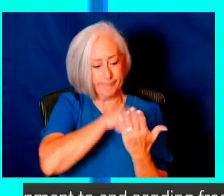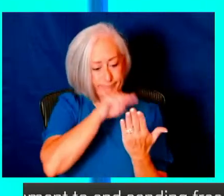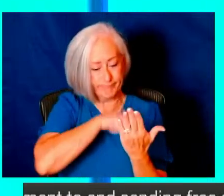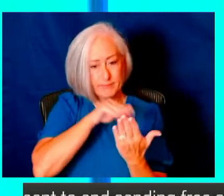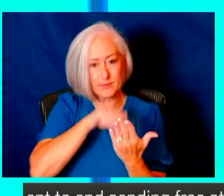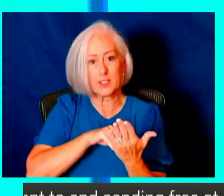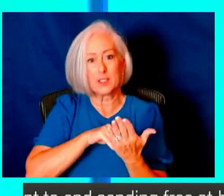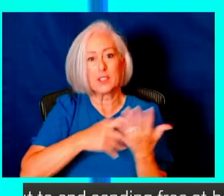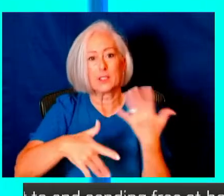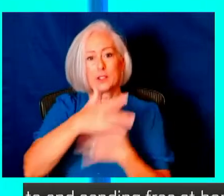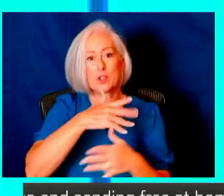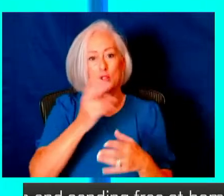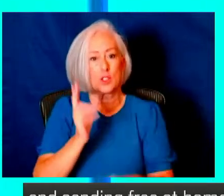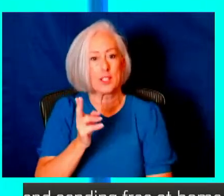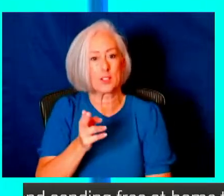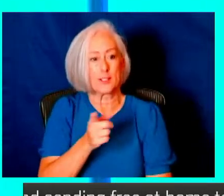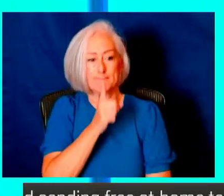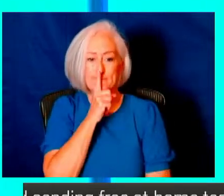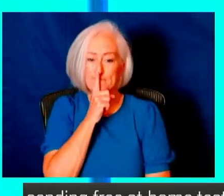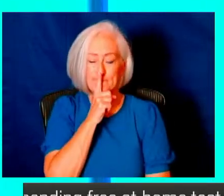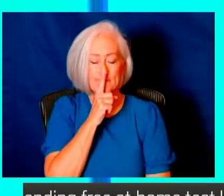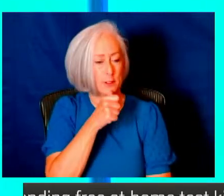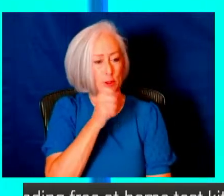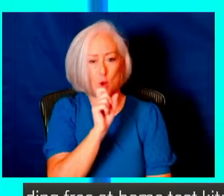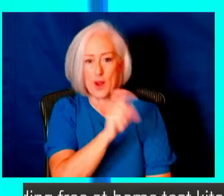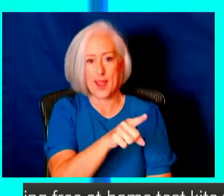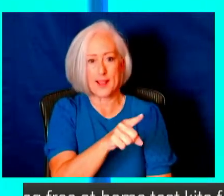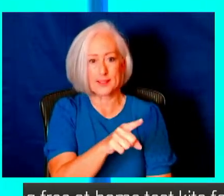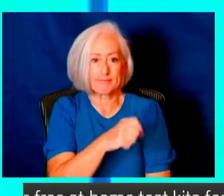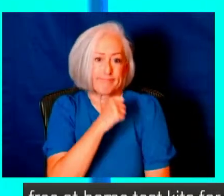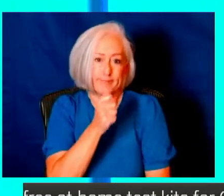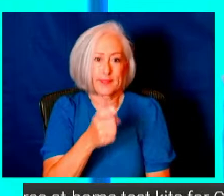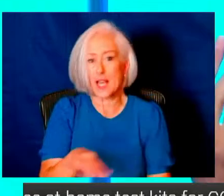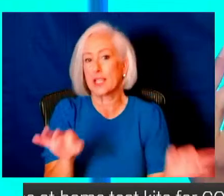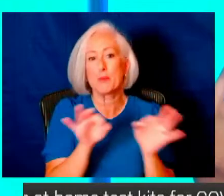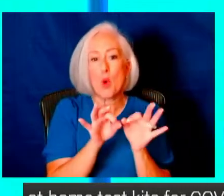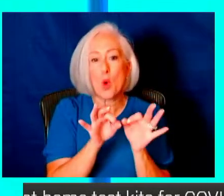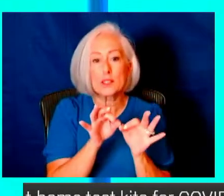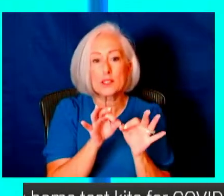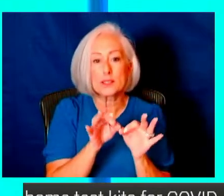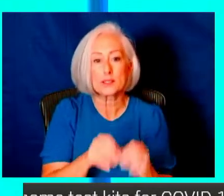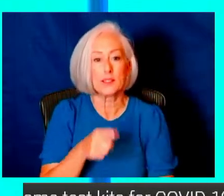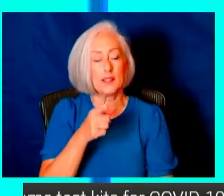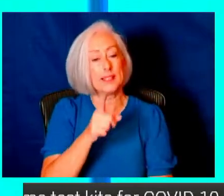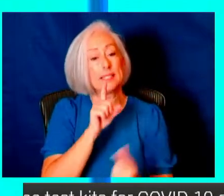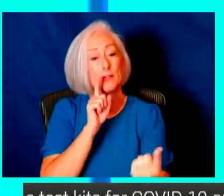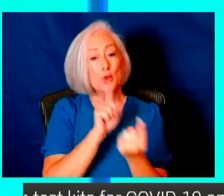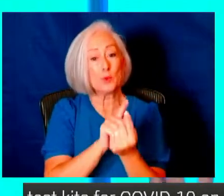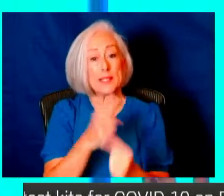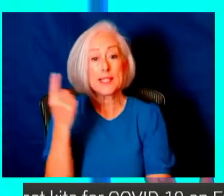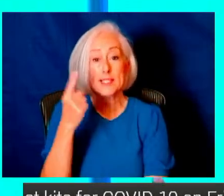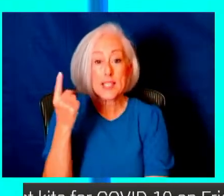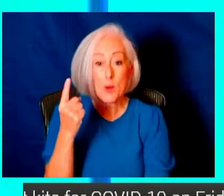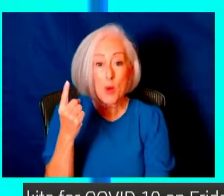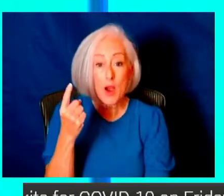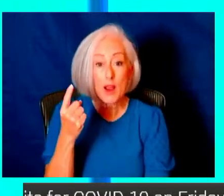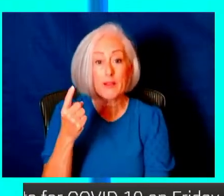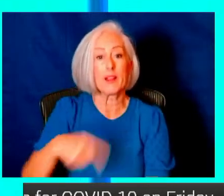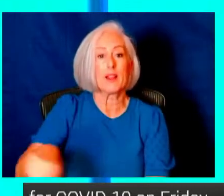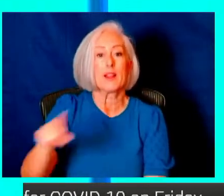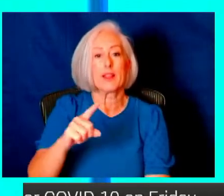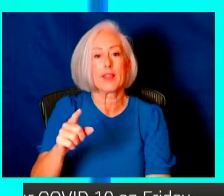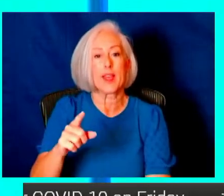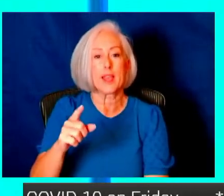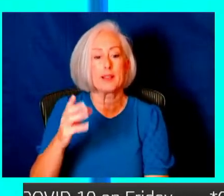ask why they've been incarcerated. It's not important. And when you are meeting somebody and they share that they've been